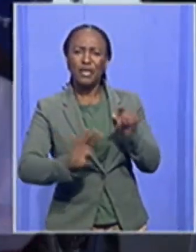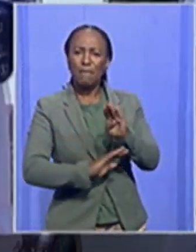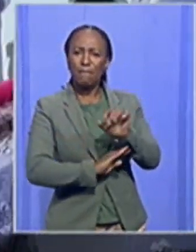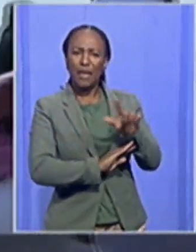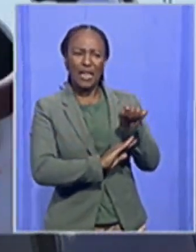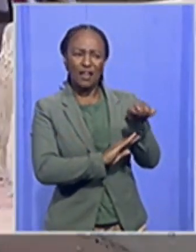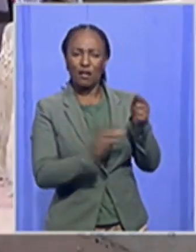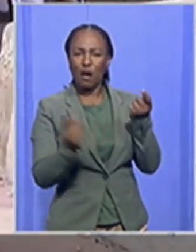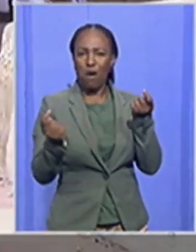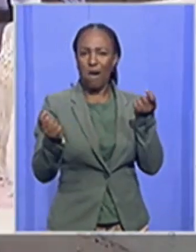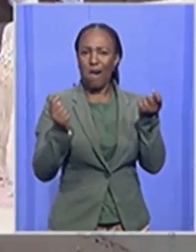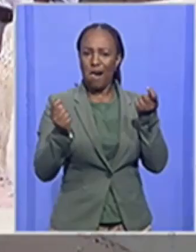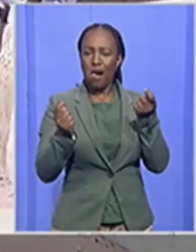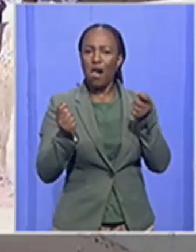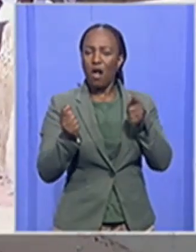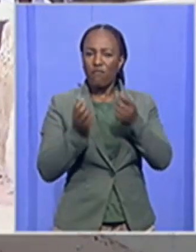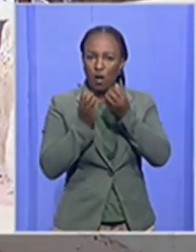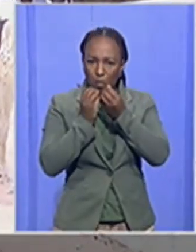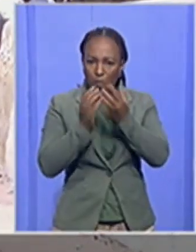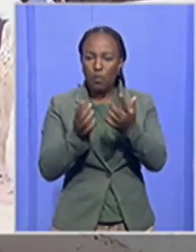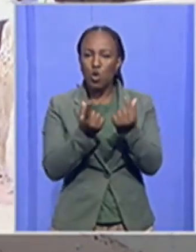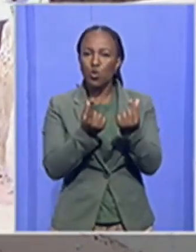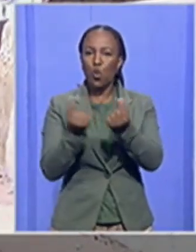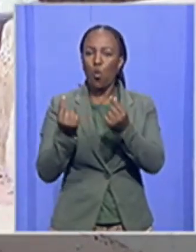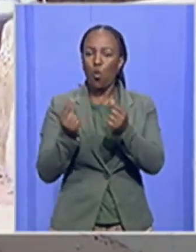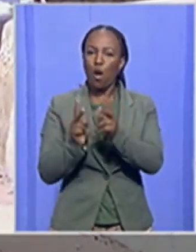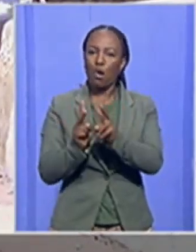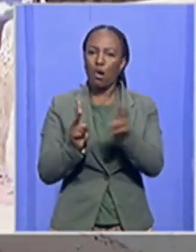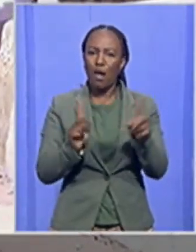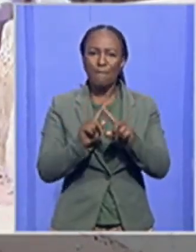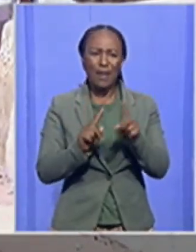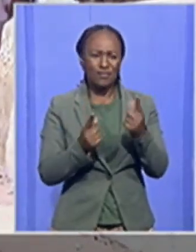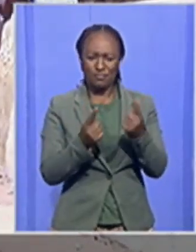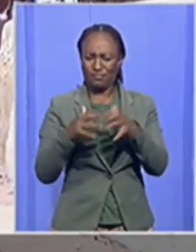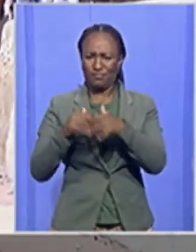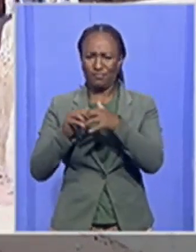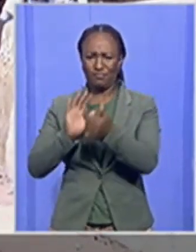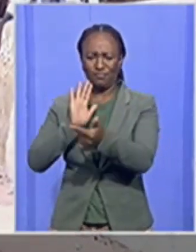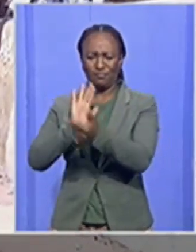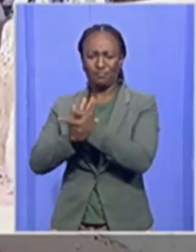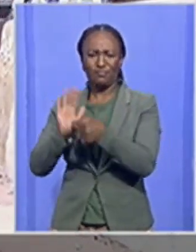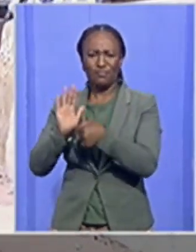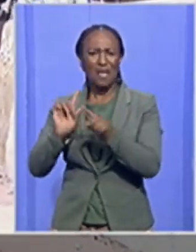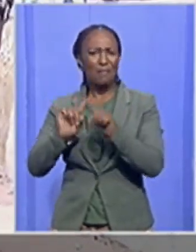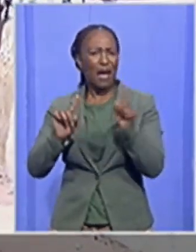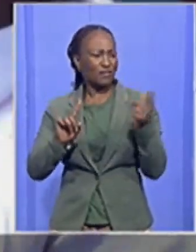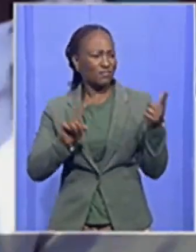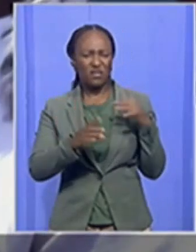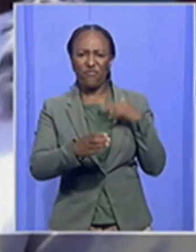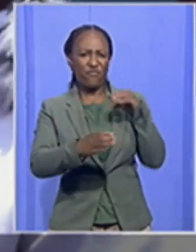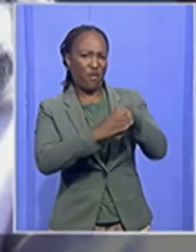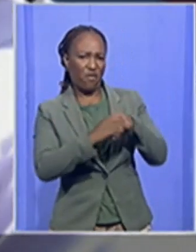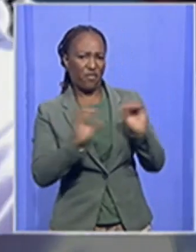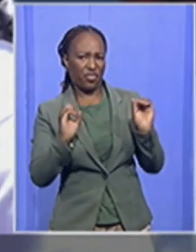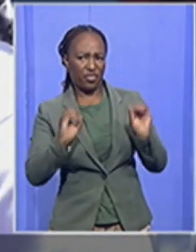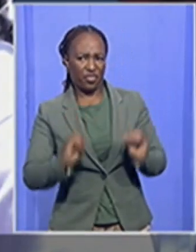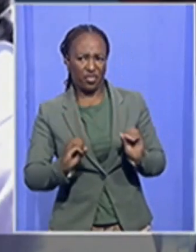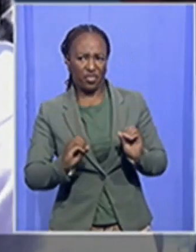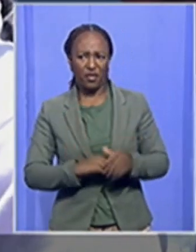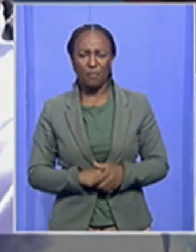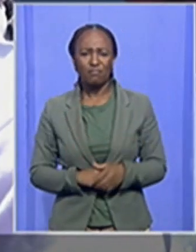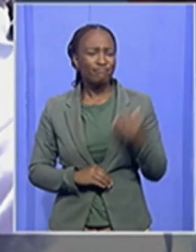ba tlhalosang fa e rulagantswe ntle le go ikgolaganya le bone. There was a lack of excessive consultation.